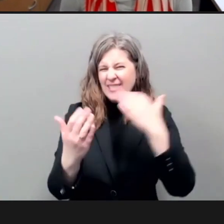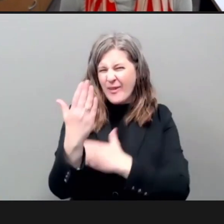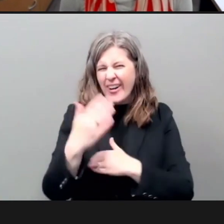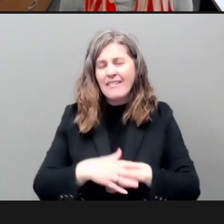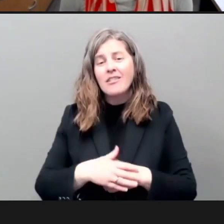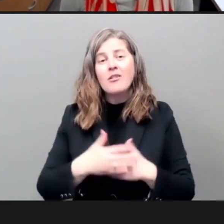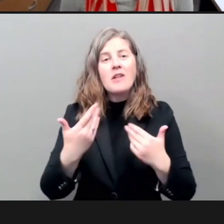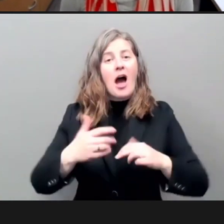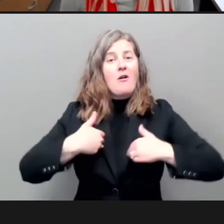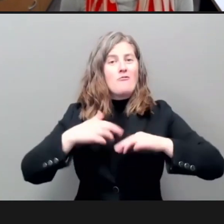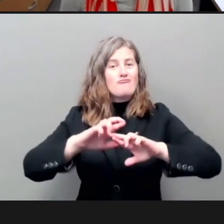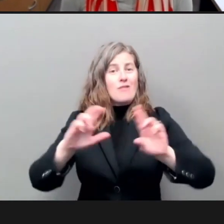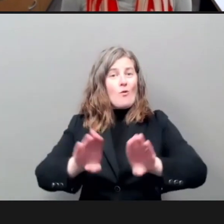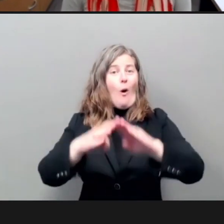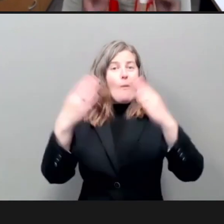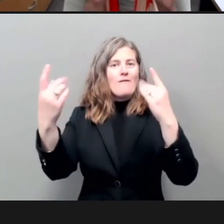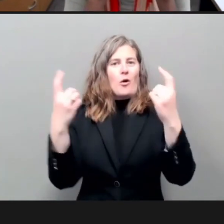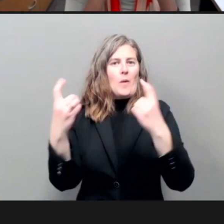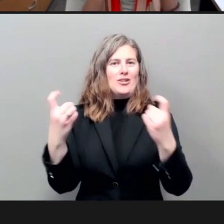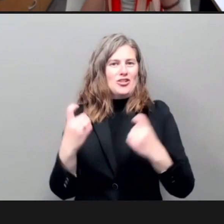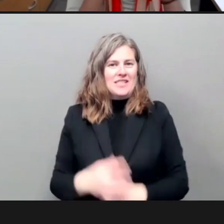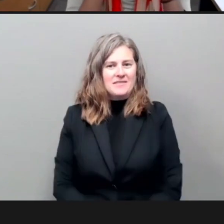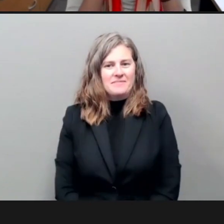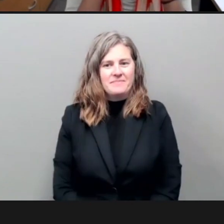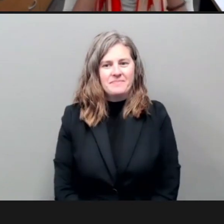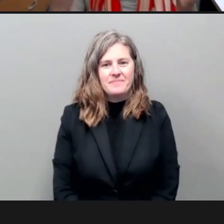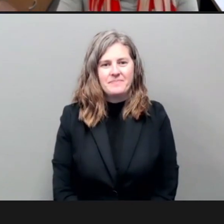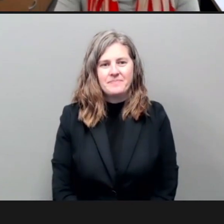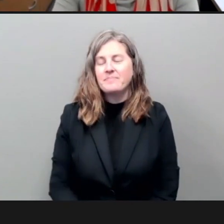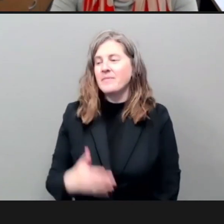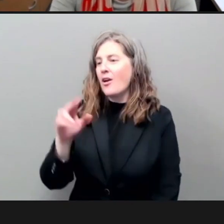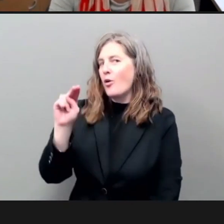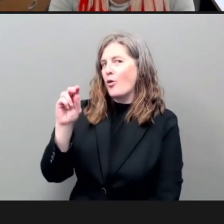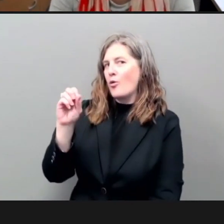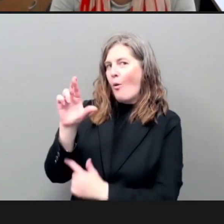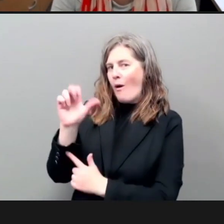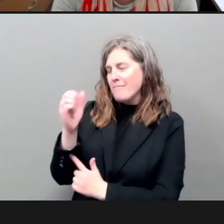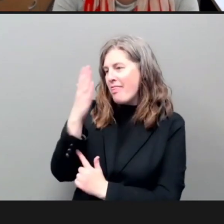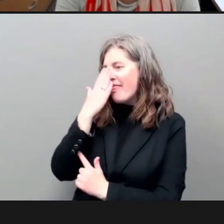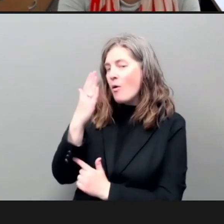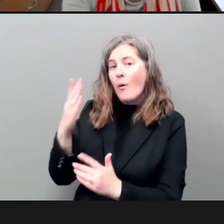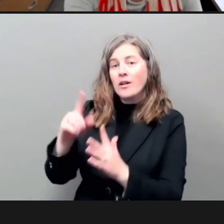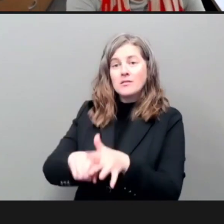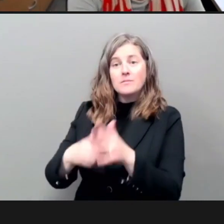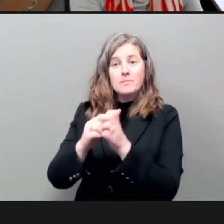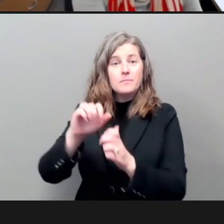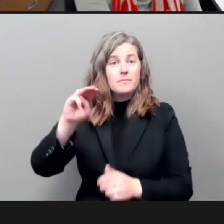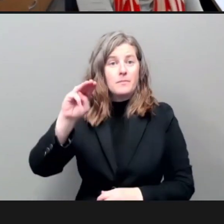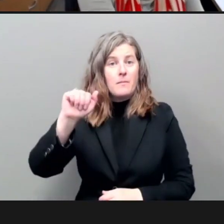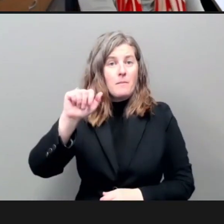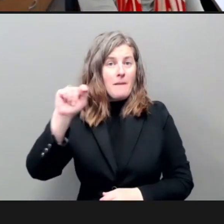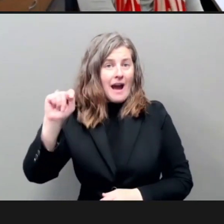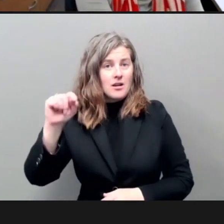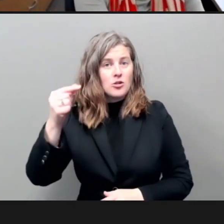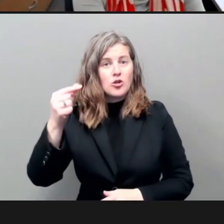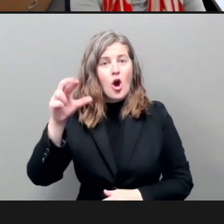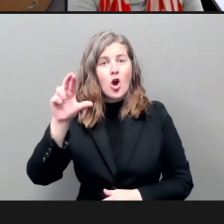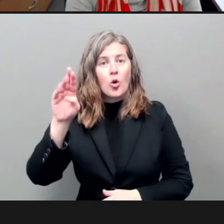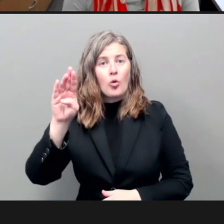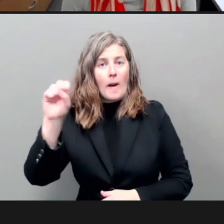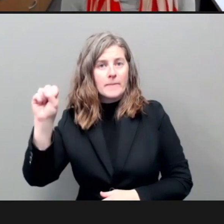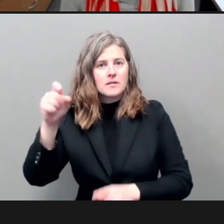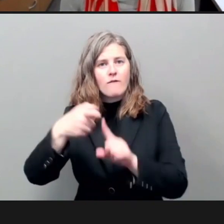we're all ready for questions. Thank you, Governor. I will start with Matt Grubbs from New Mexico